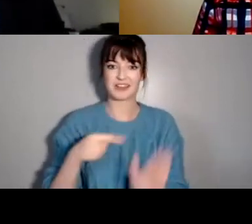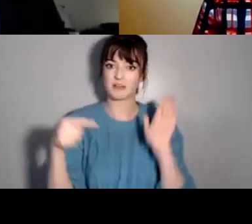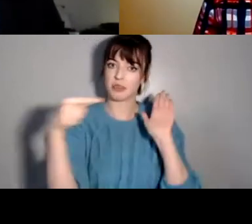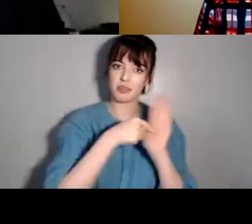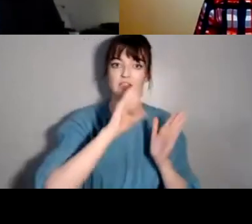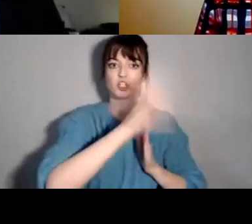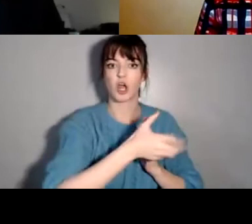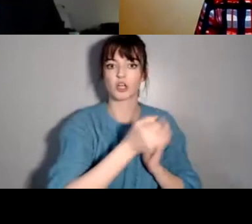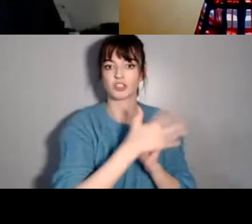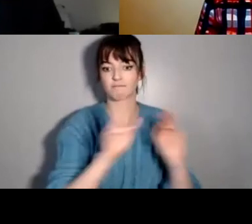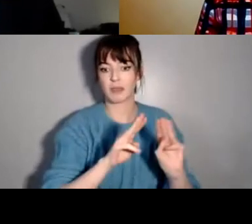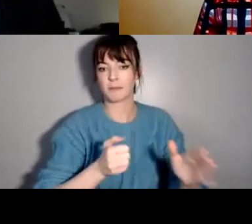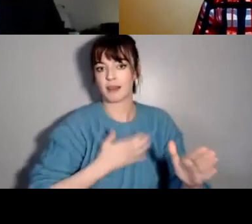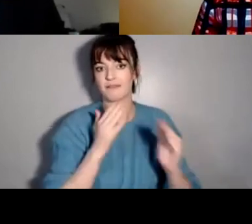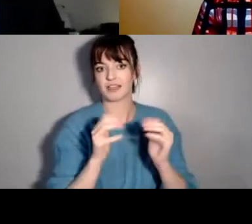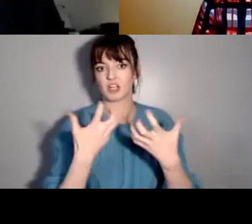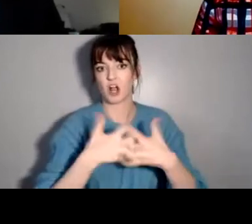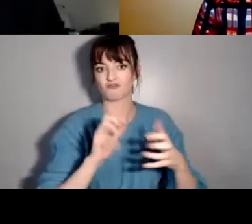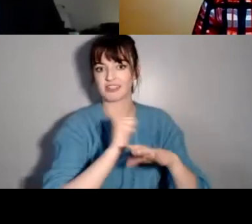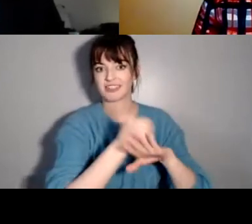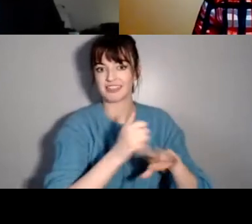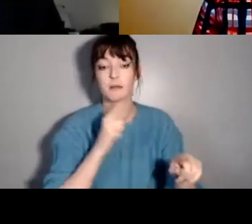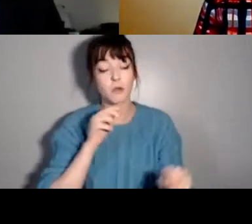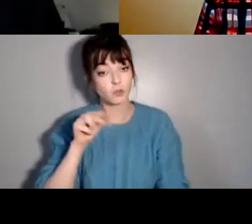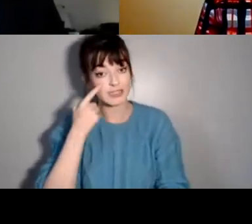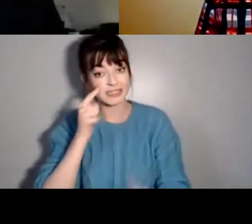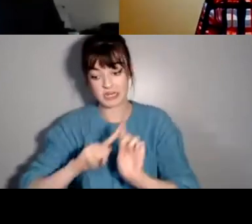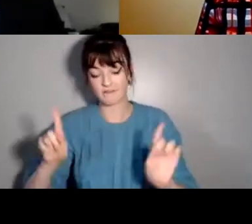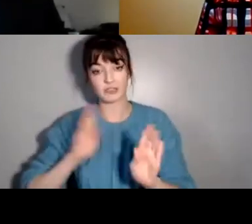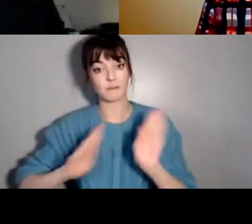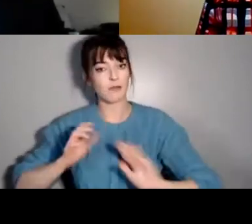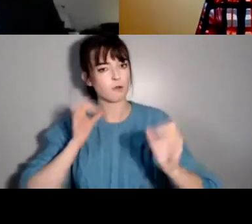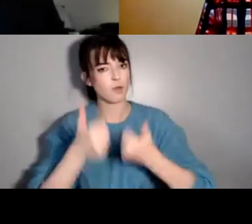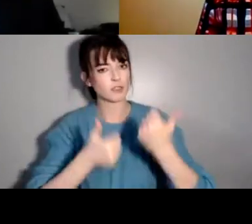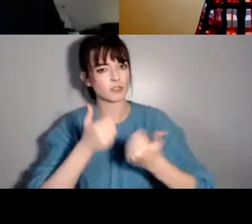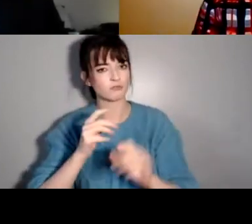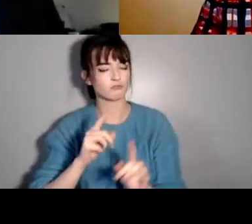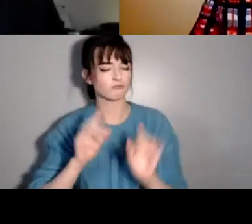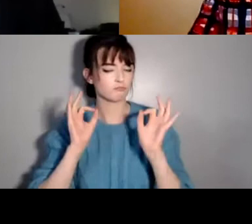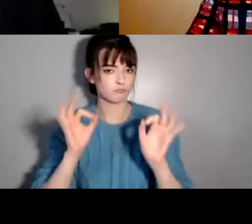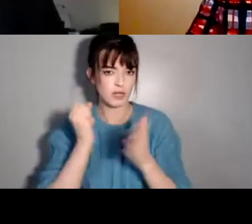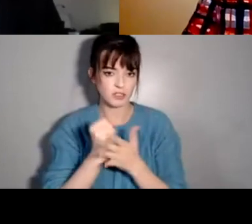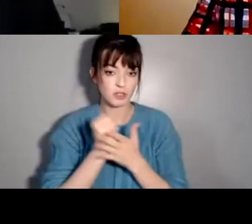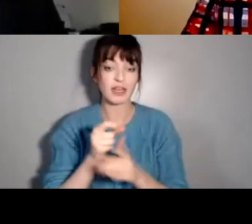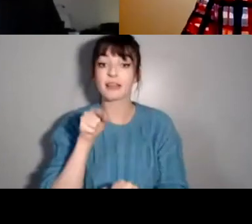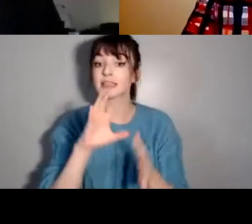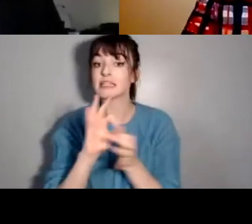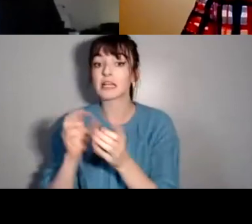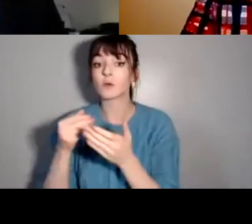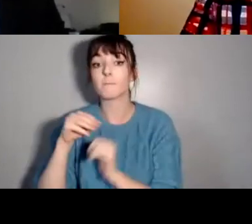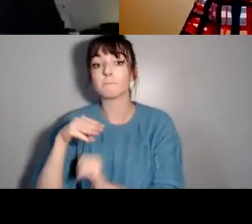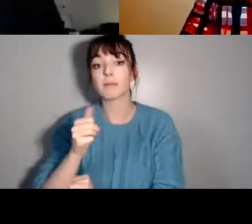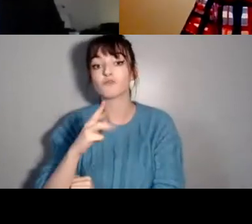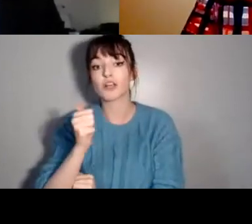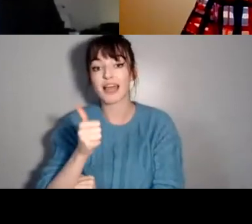them reflected in challenging behaviour, et cetera. Well done, and a brilliant study. So I think that links to some extent back to what Maria was saying there.